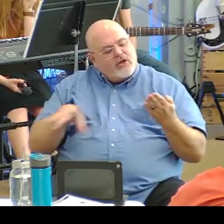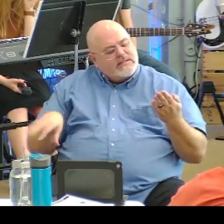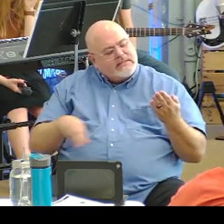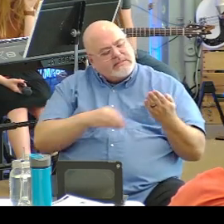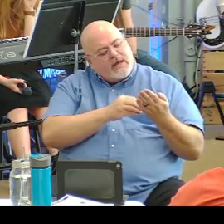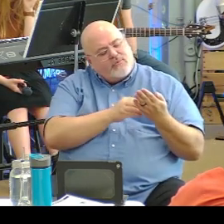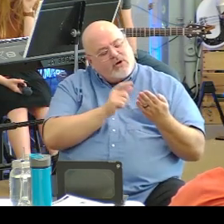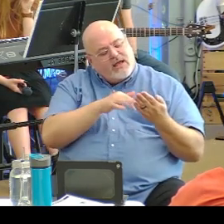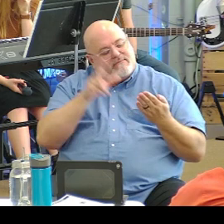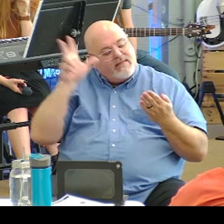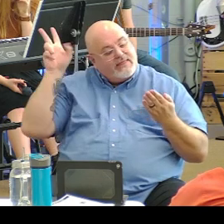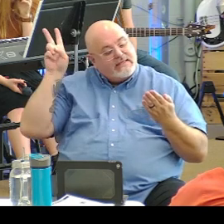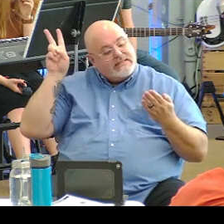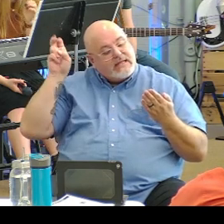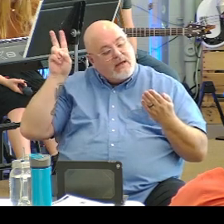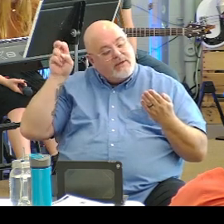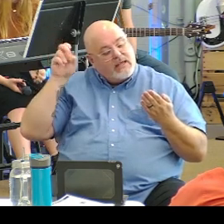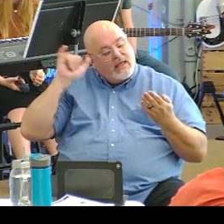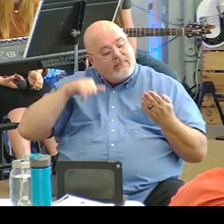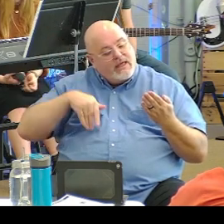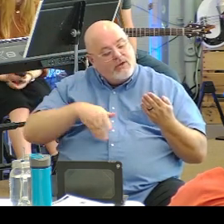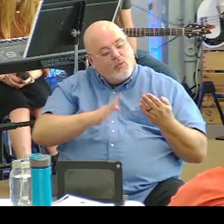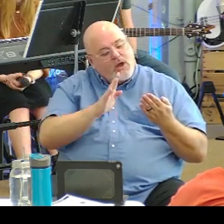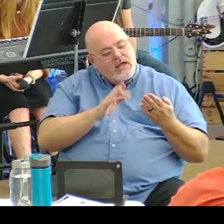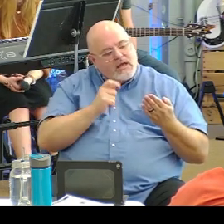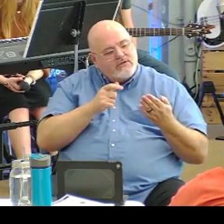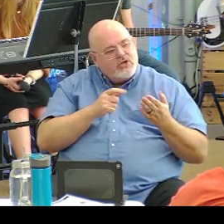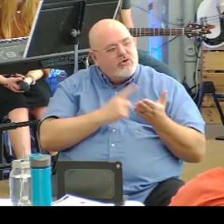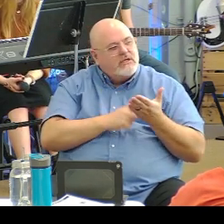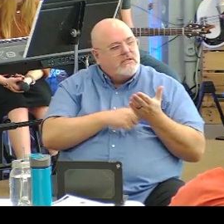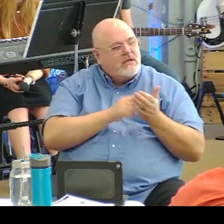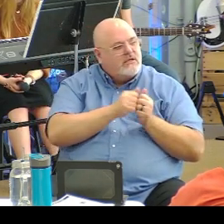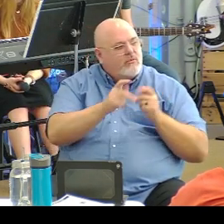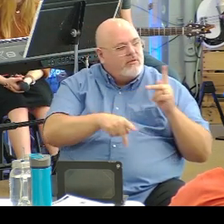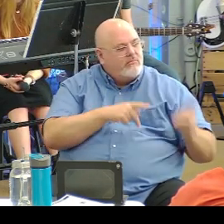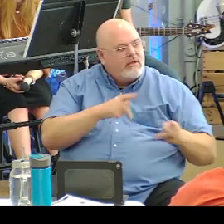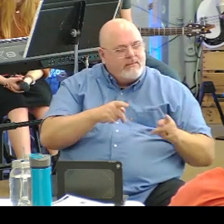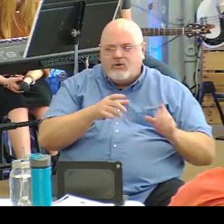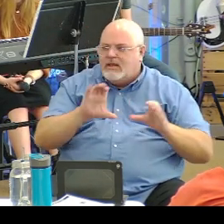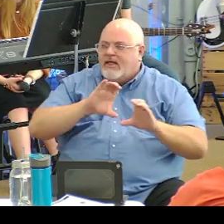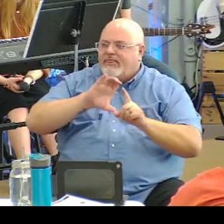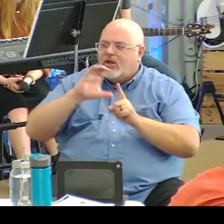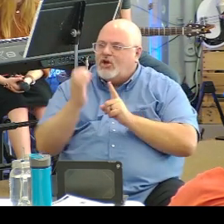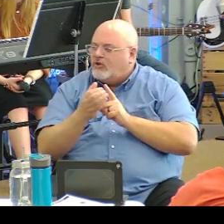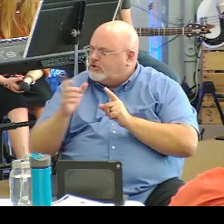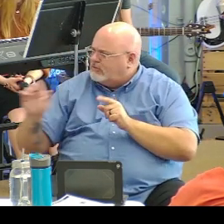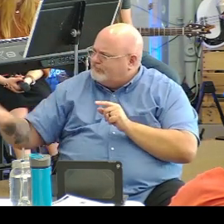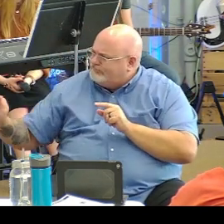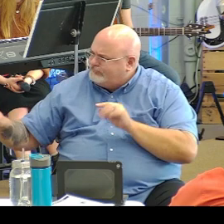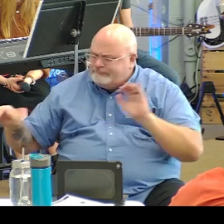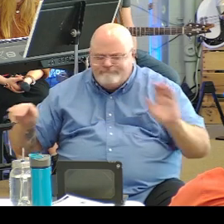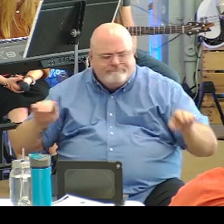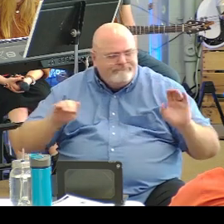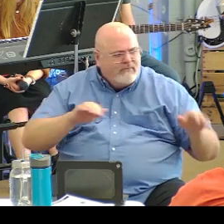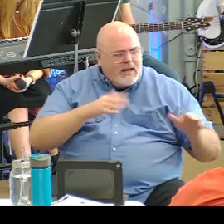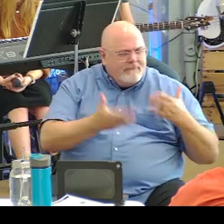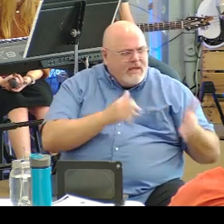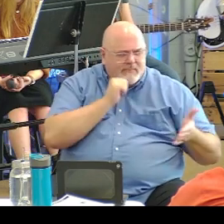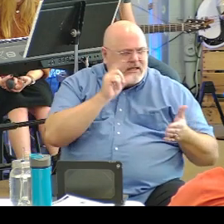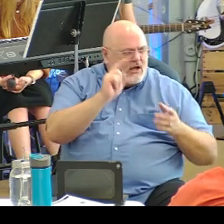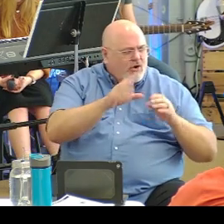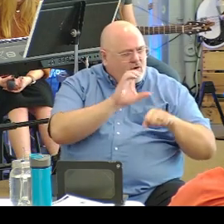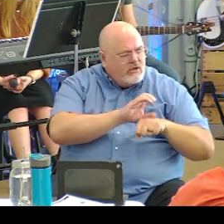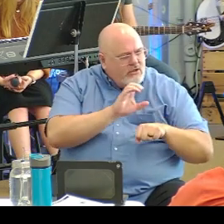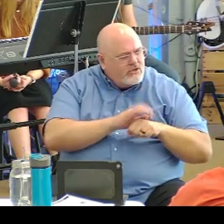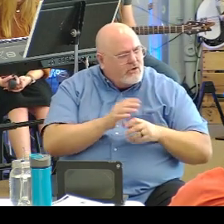this topic. That way, as you're engaging with people in the culture, you're engaging people that are nominally churched or whoever it is that